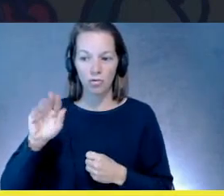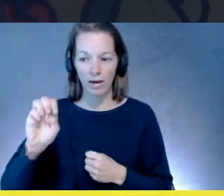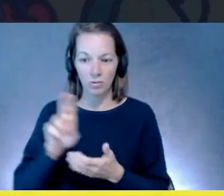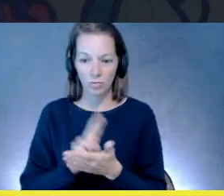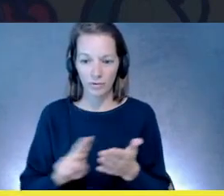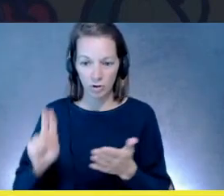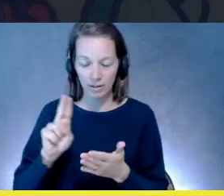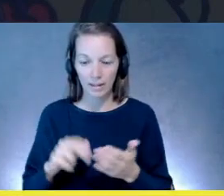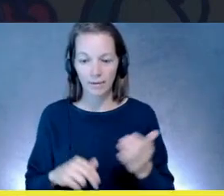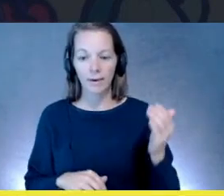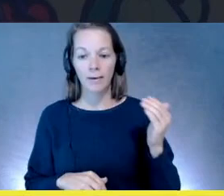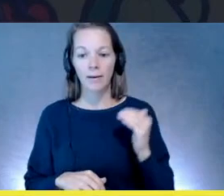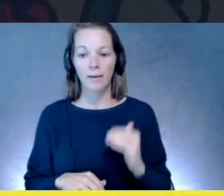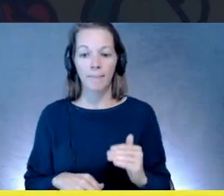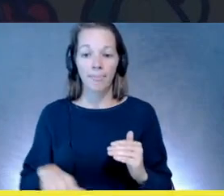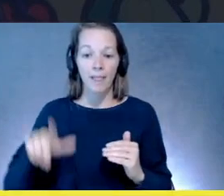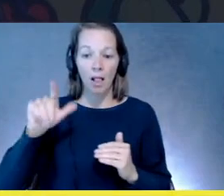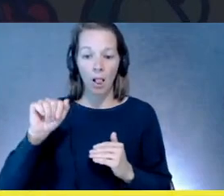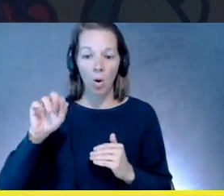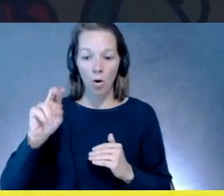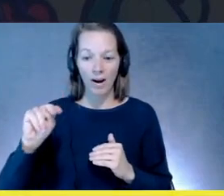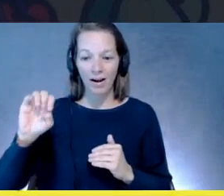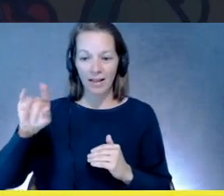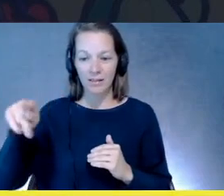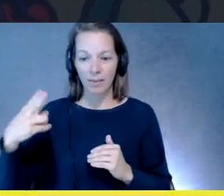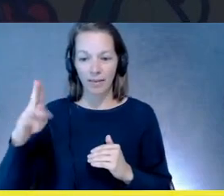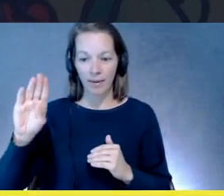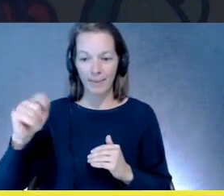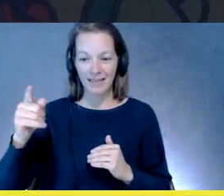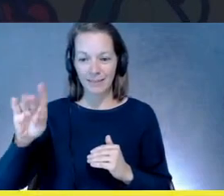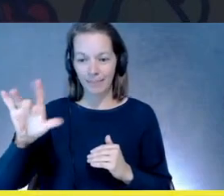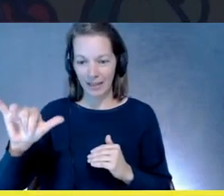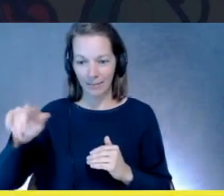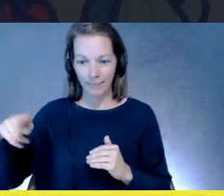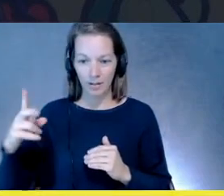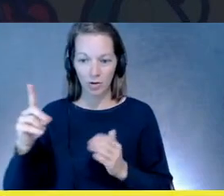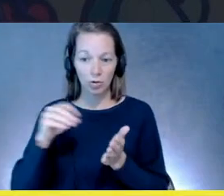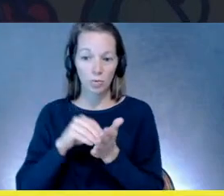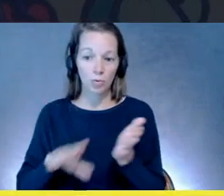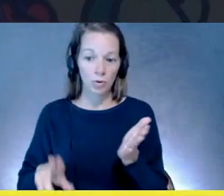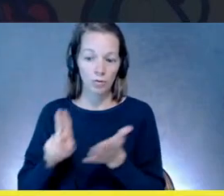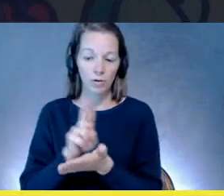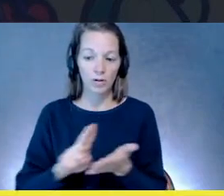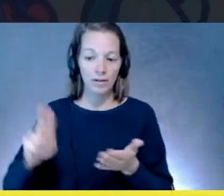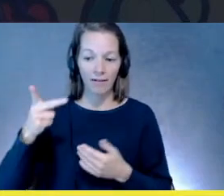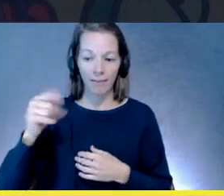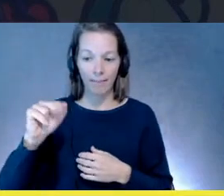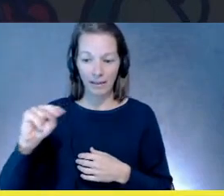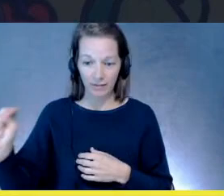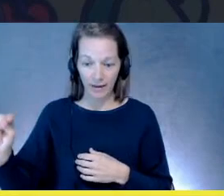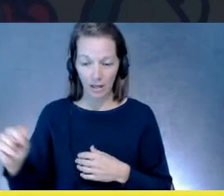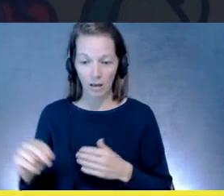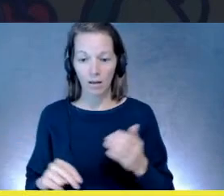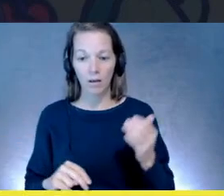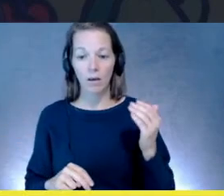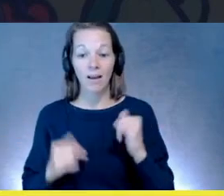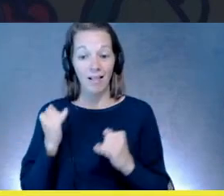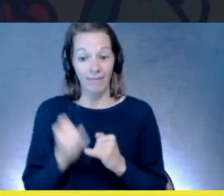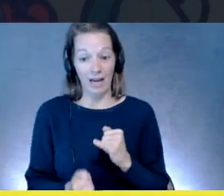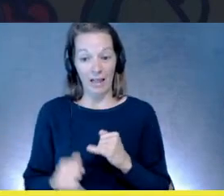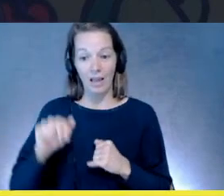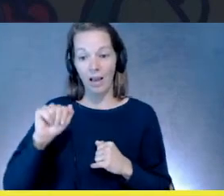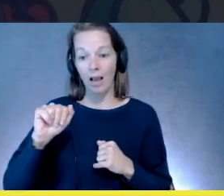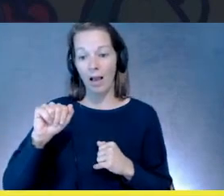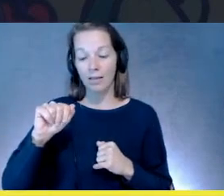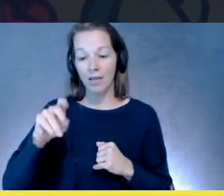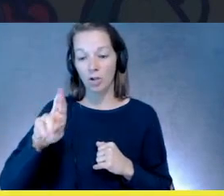And then afterwards, we'll hear from Lauren Elizabeth Bixby, who is a PhD student at the University of Pennsylvania. And finally, we'll hear from Dr.